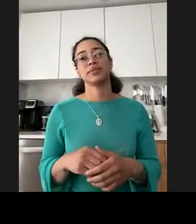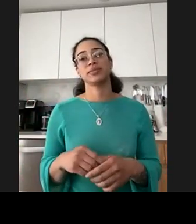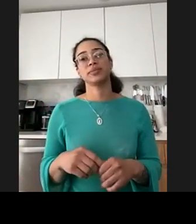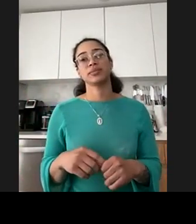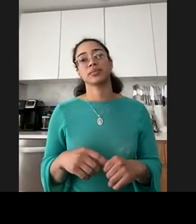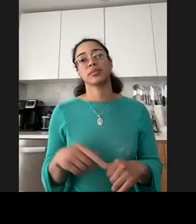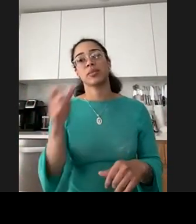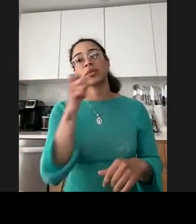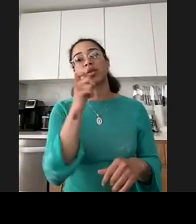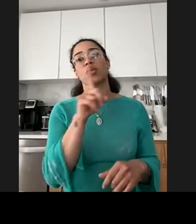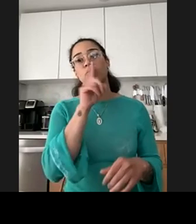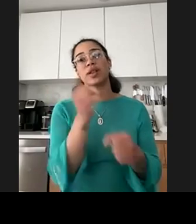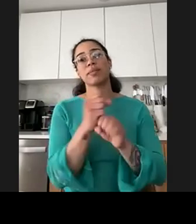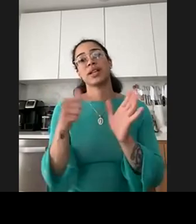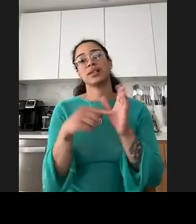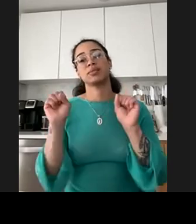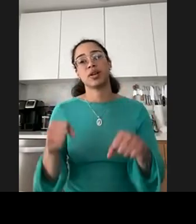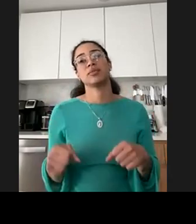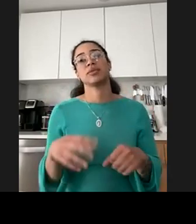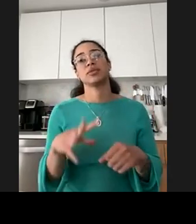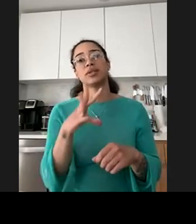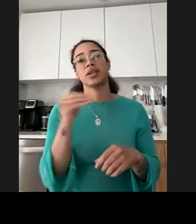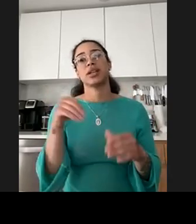really made this possible in the department, and,